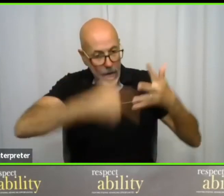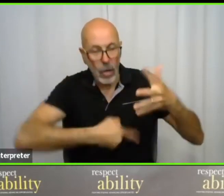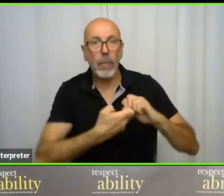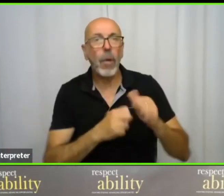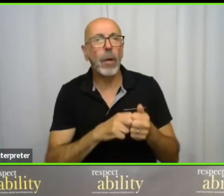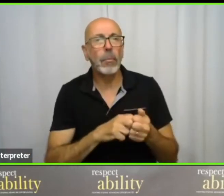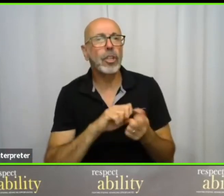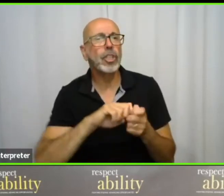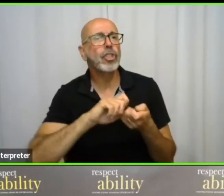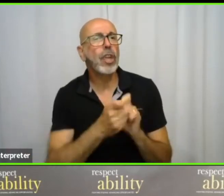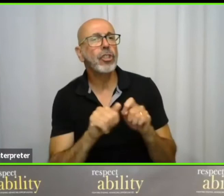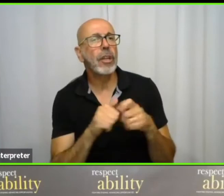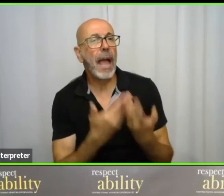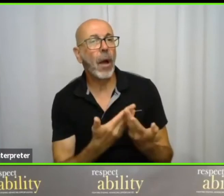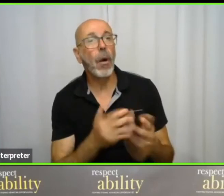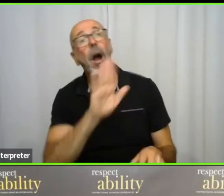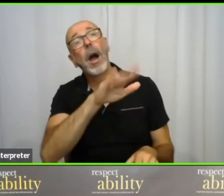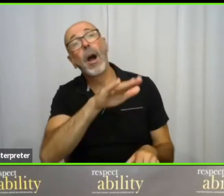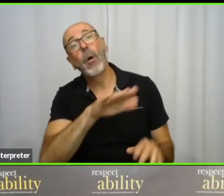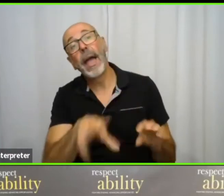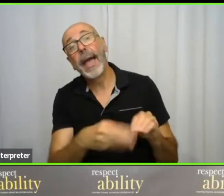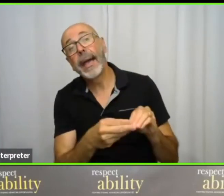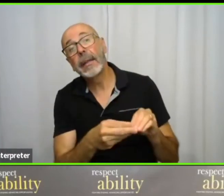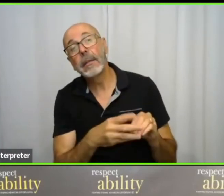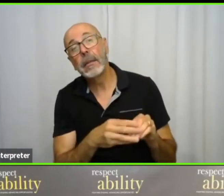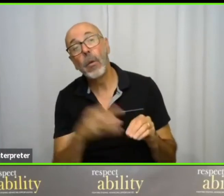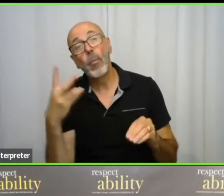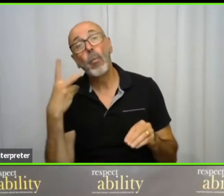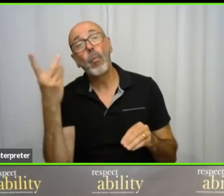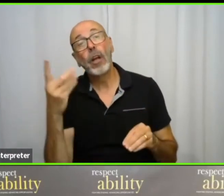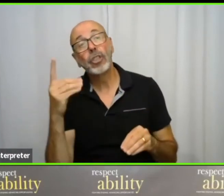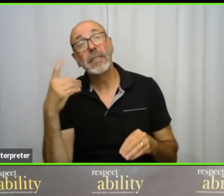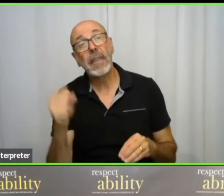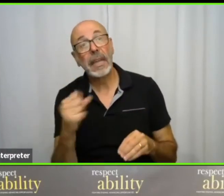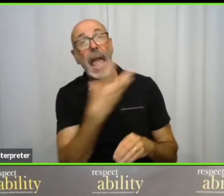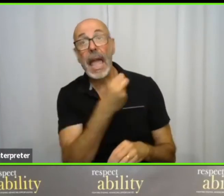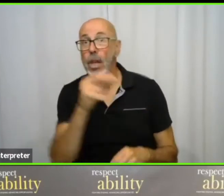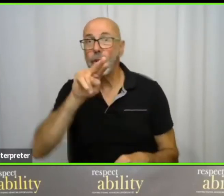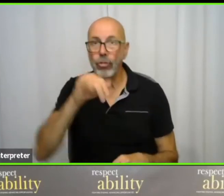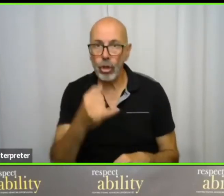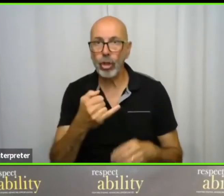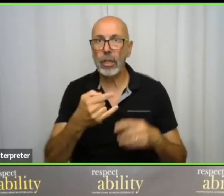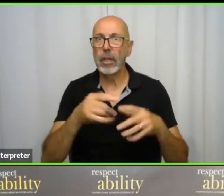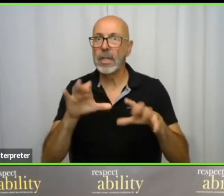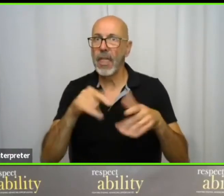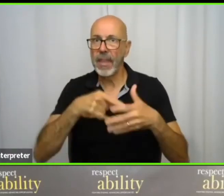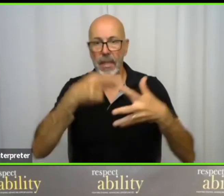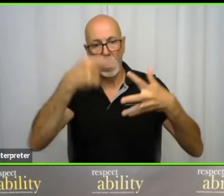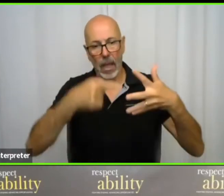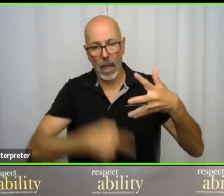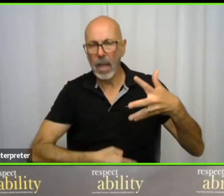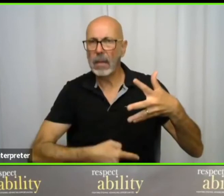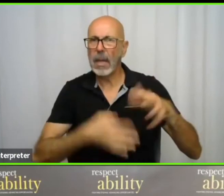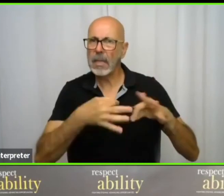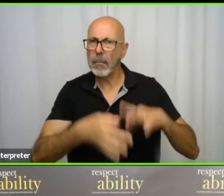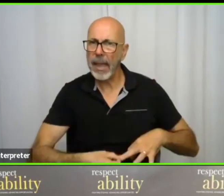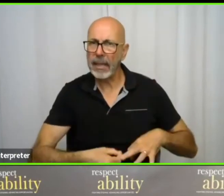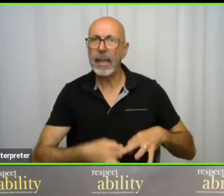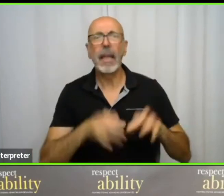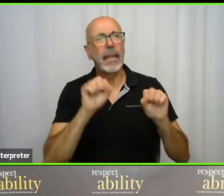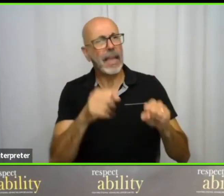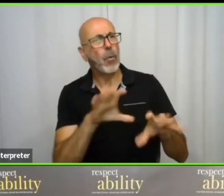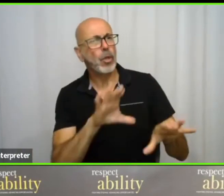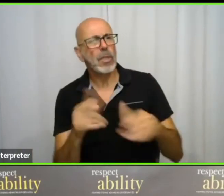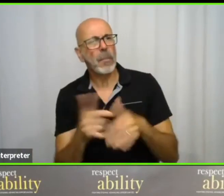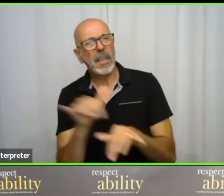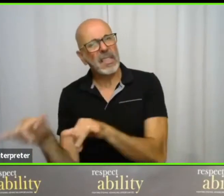Oh, by the way, Washington State and New Jersey just did this. can we do something similar to them? And then your